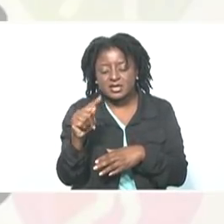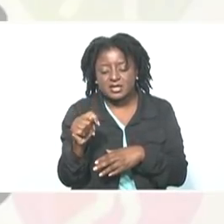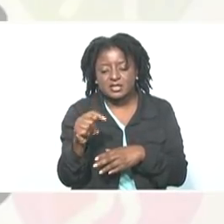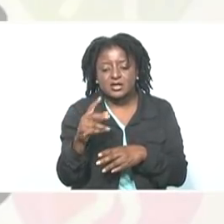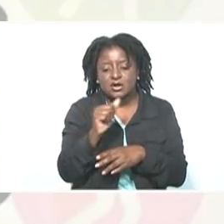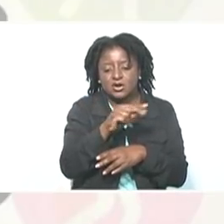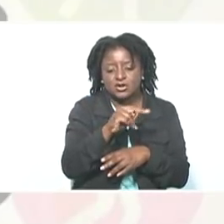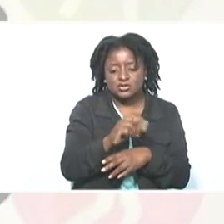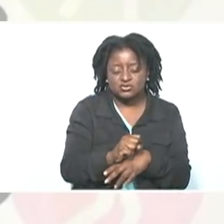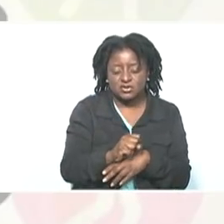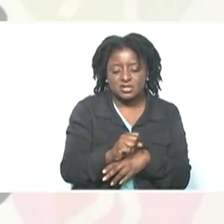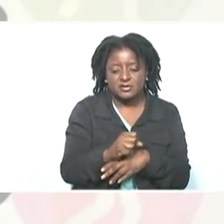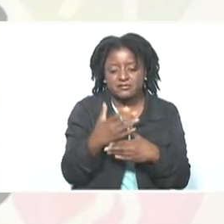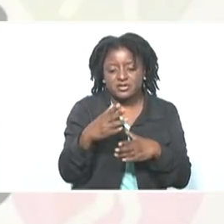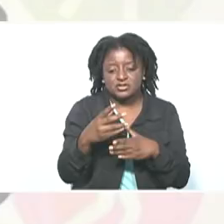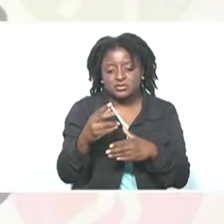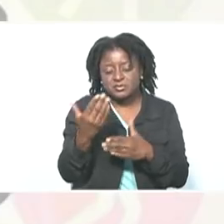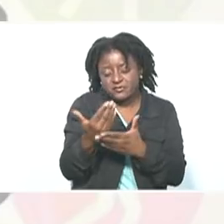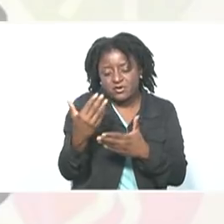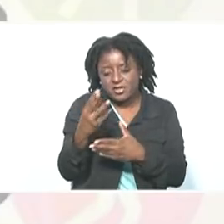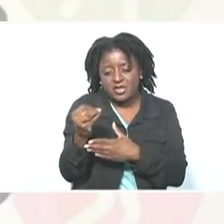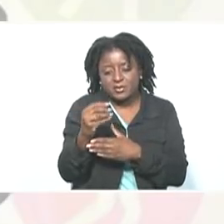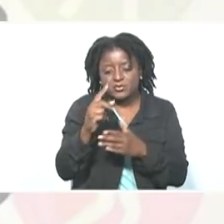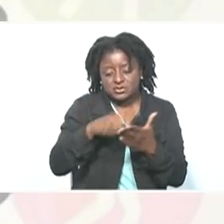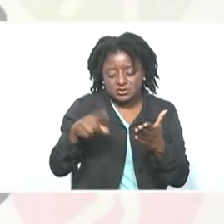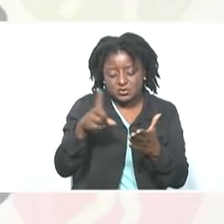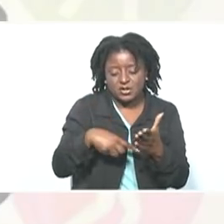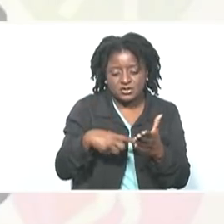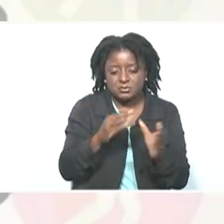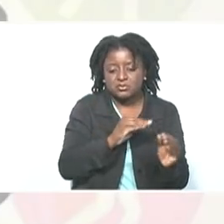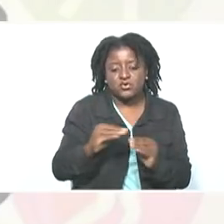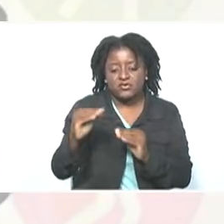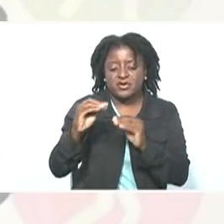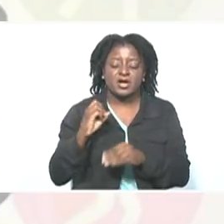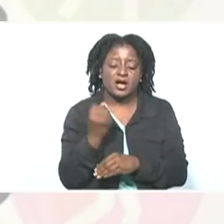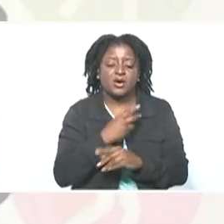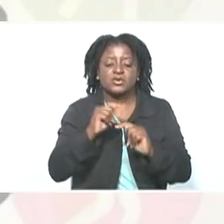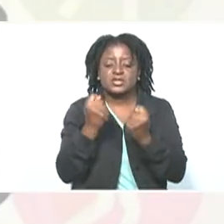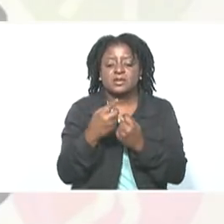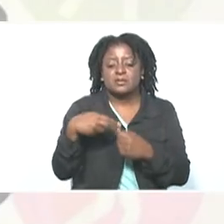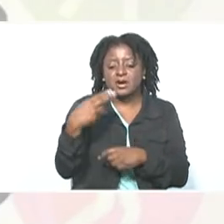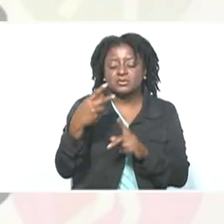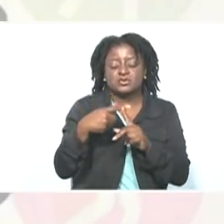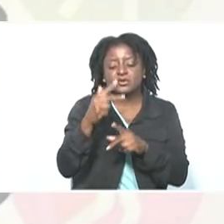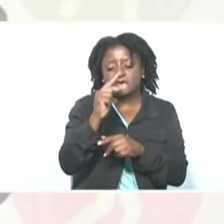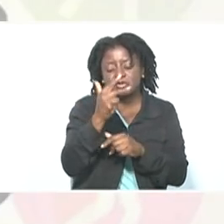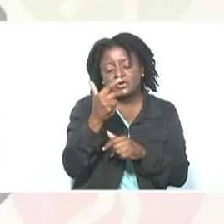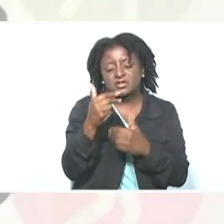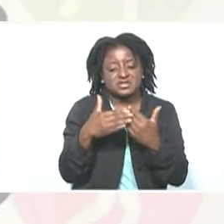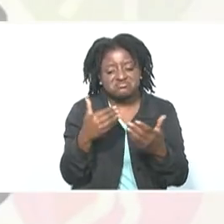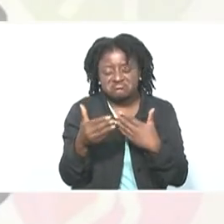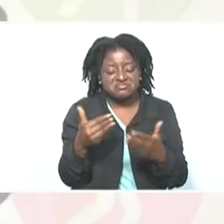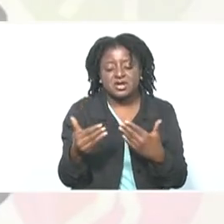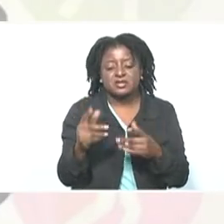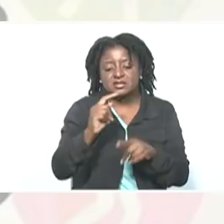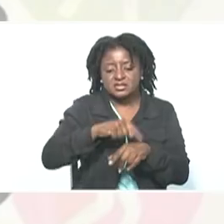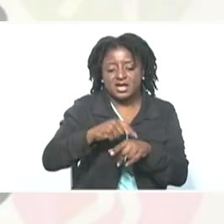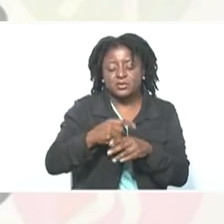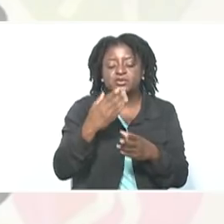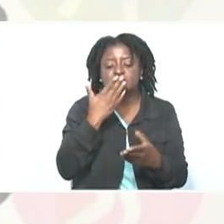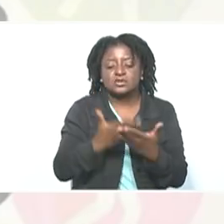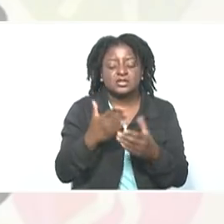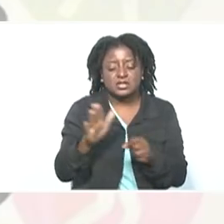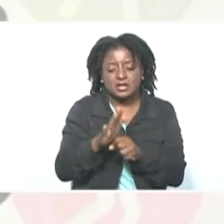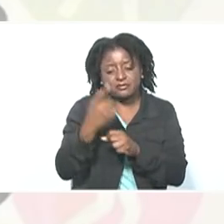finished in front of them, was disqualified, moving Team Bahamas up to third. Regardless of the finish, though, the time would have gotten them into the final tomorrow, where they once